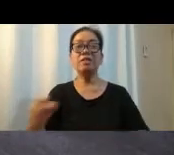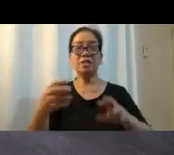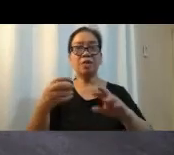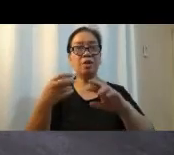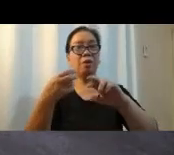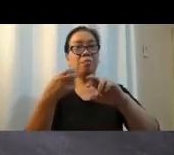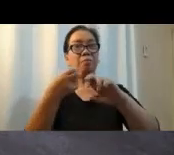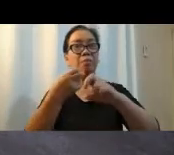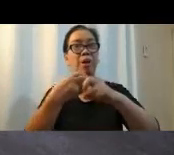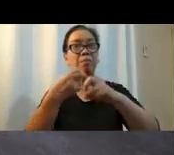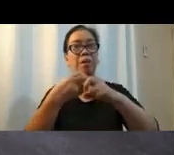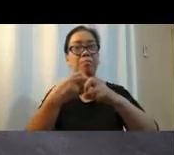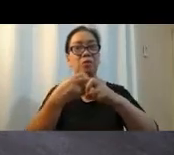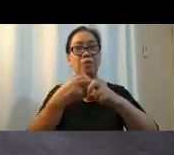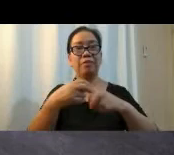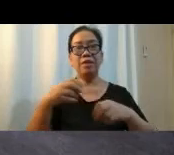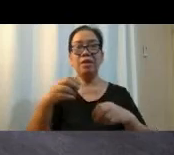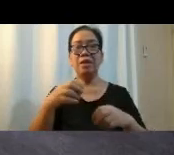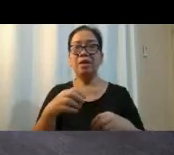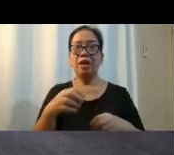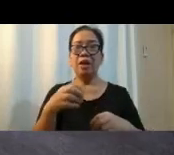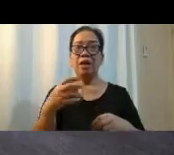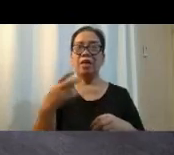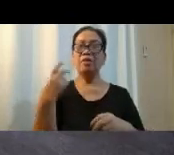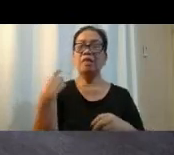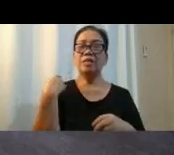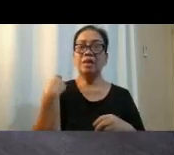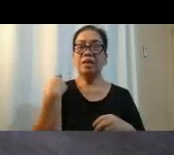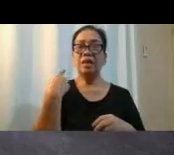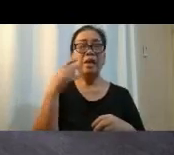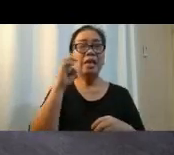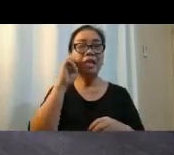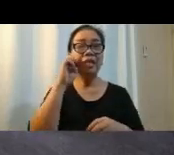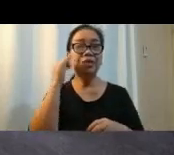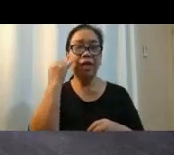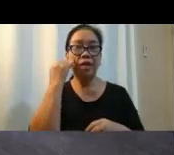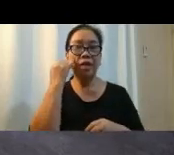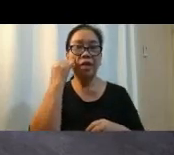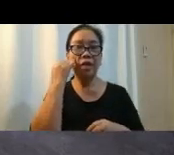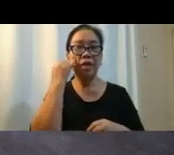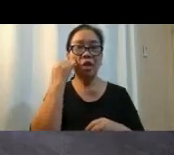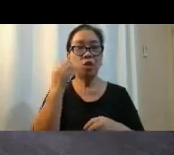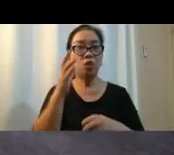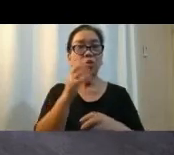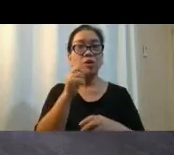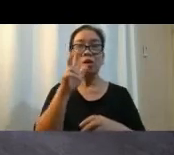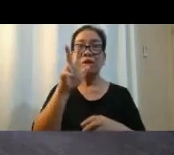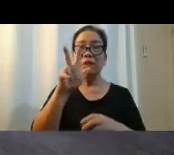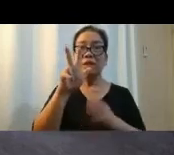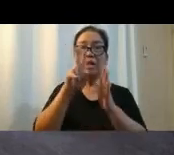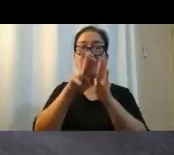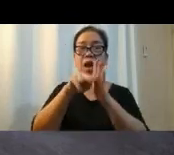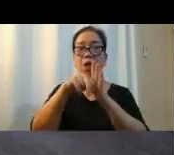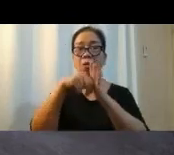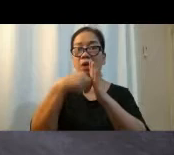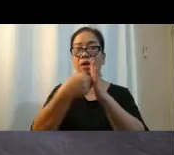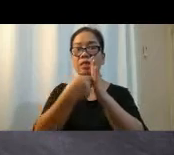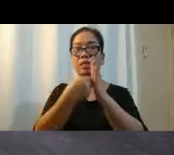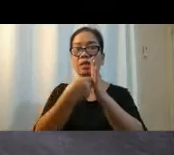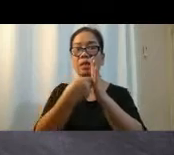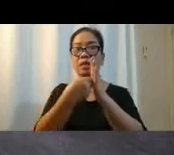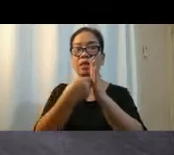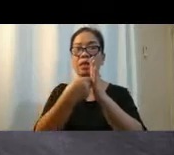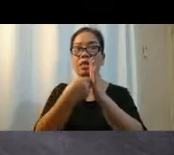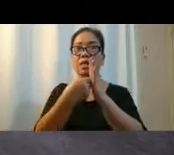In this problem solving, it says that EJ took